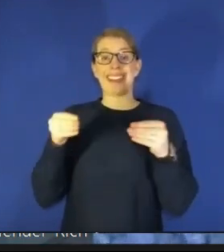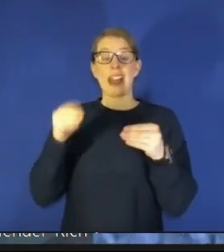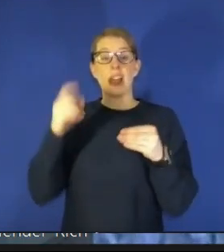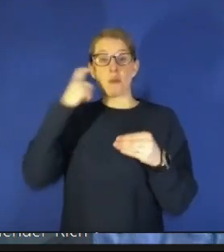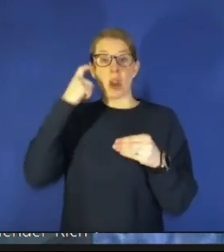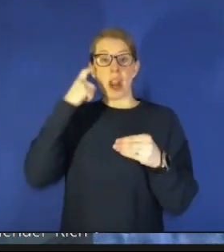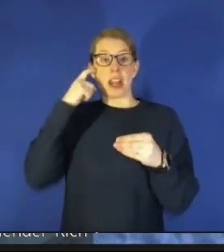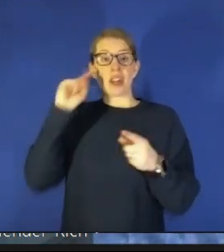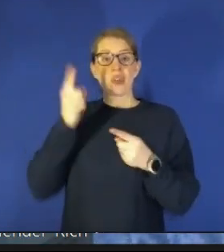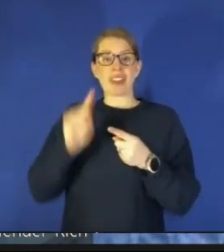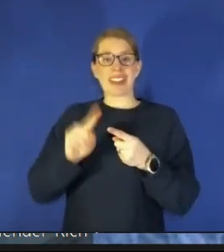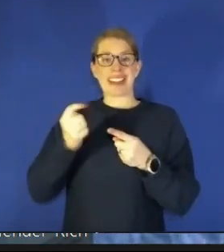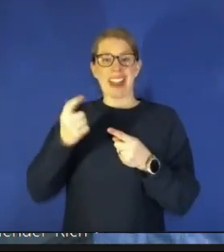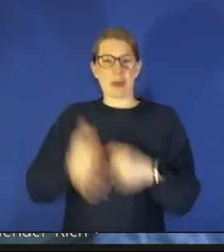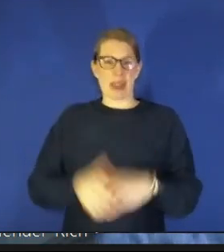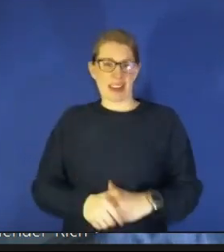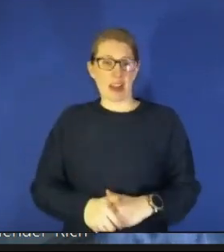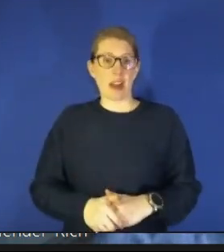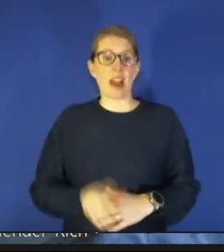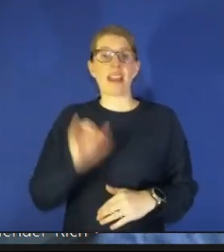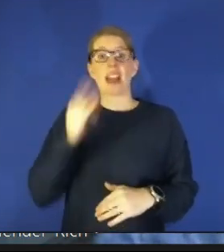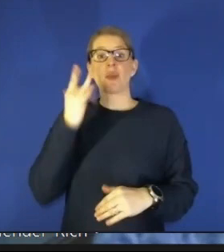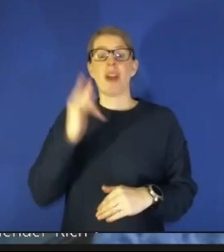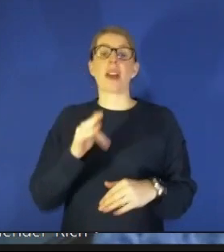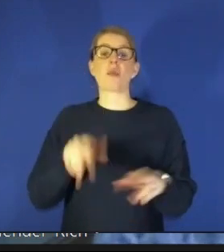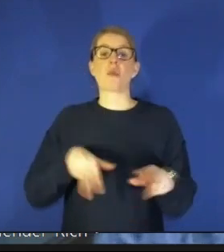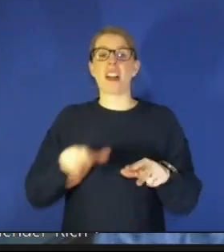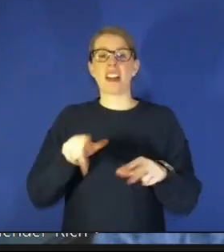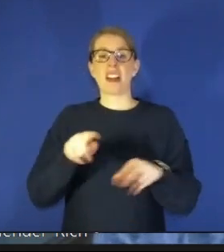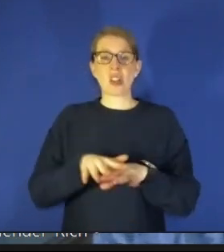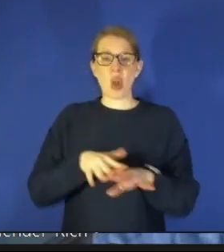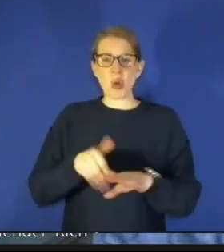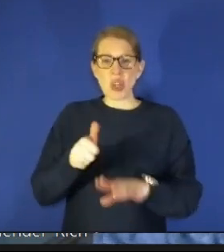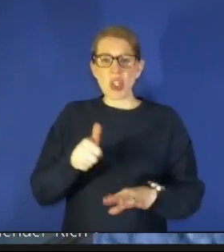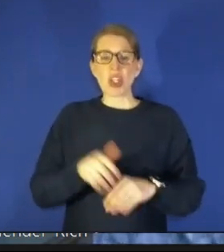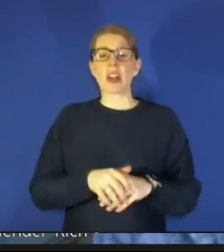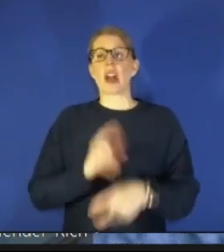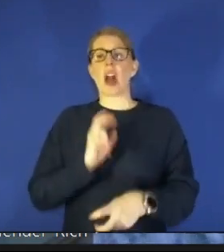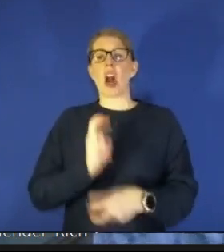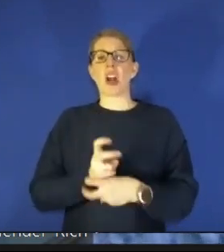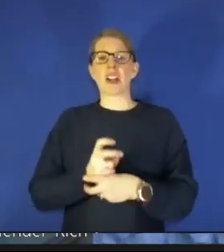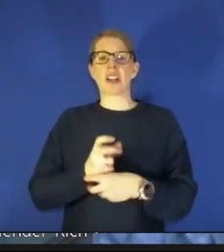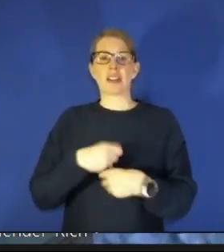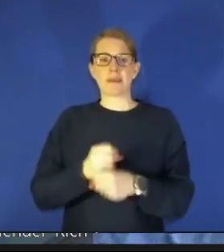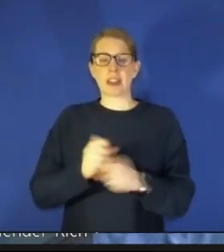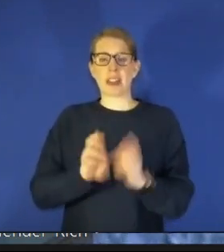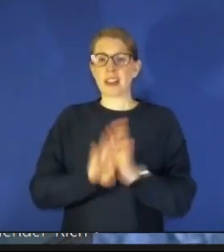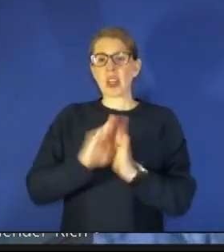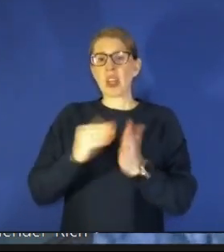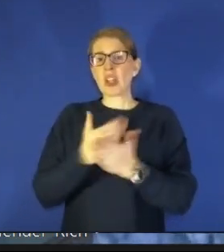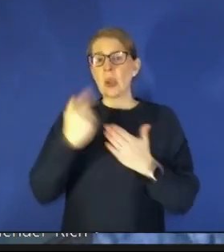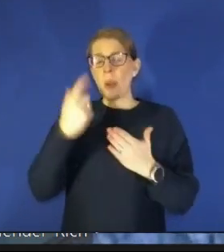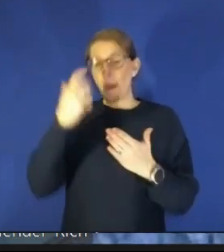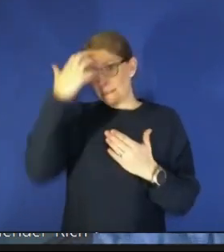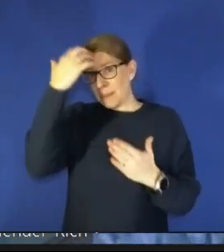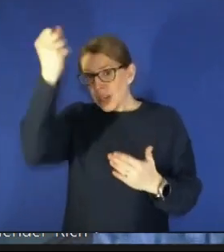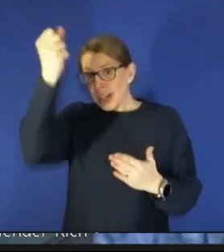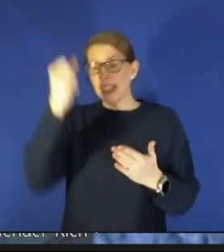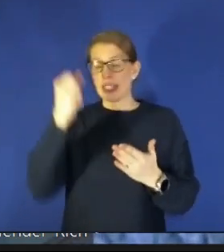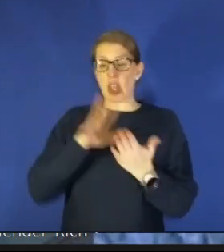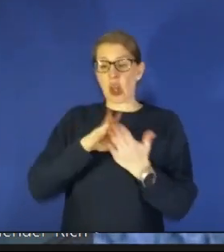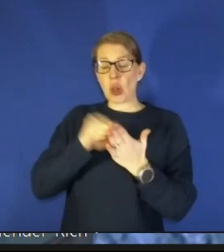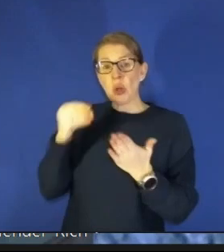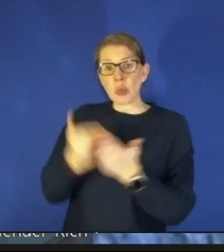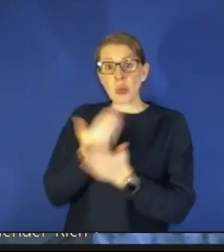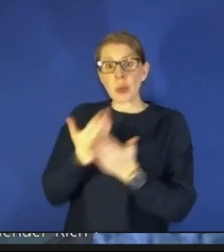So that's why sometimes we move a little slower. It's a little bit harder to create new memories and learn new things. But we know that